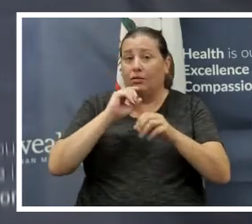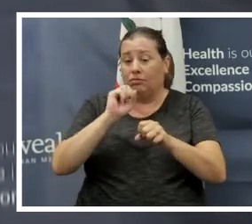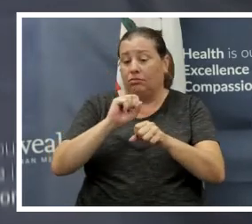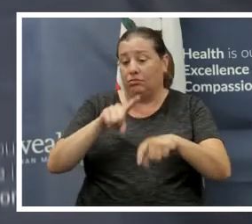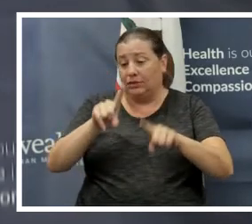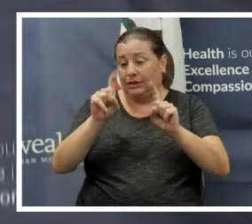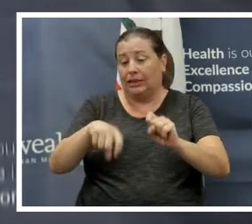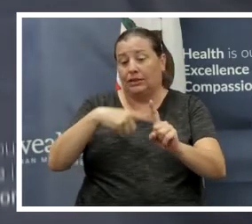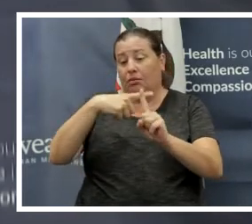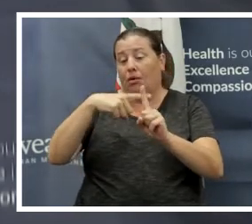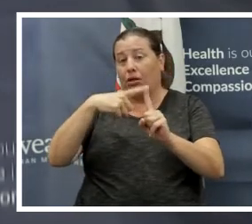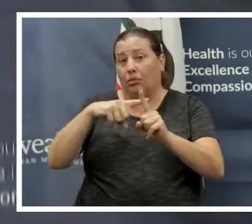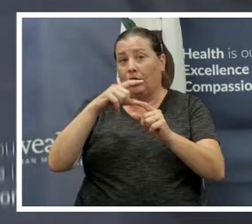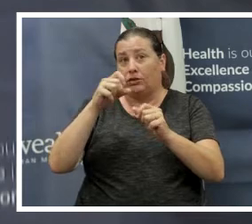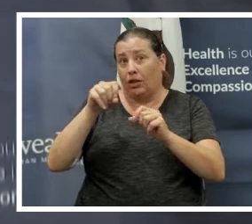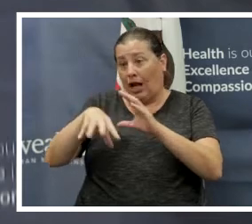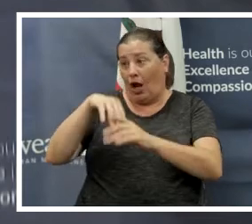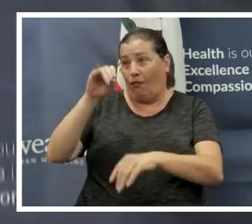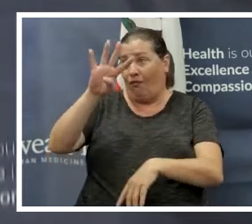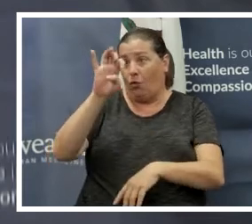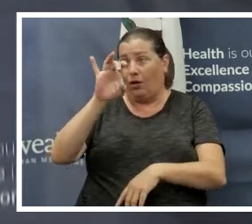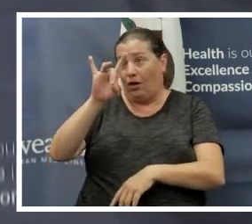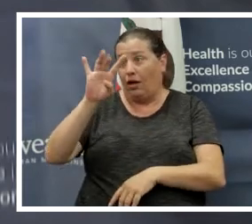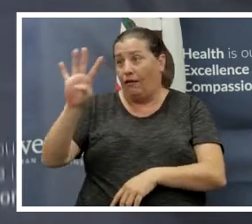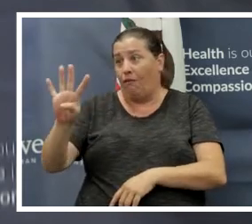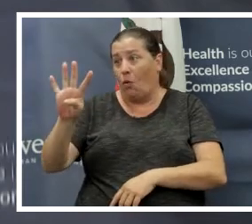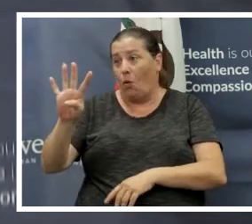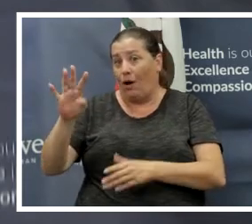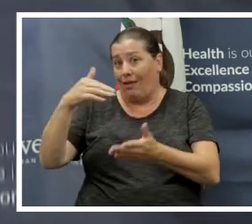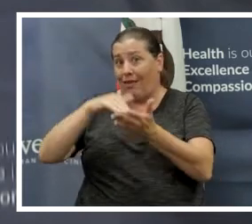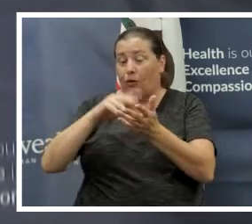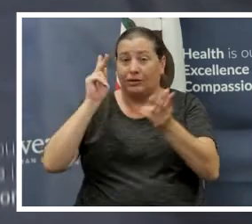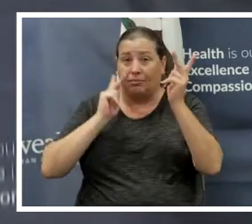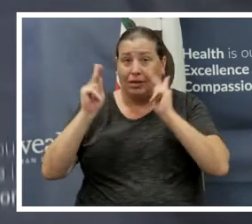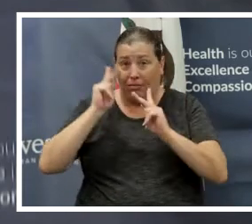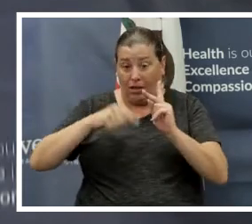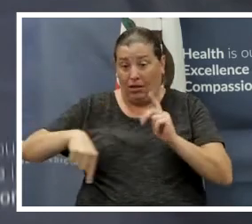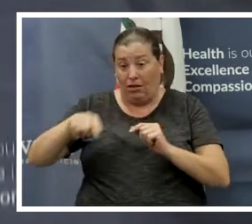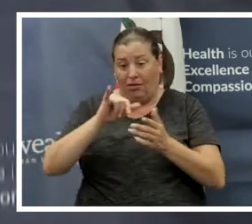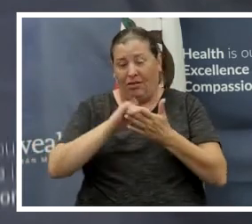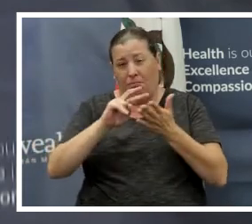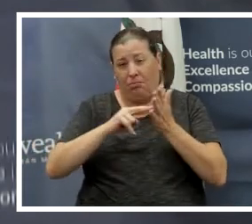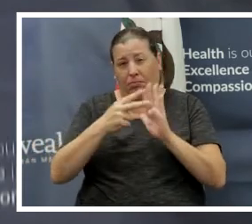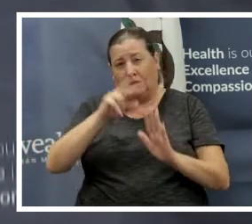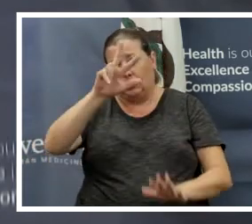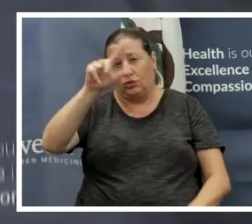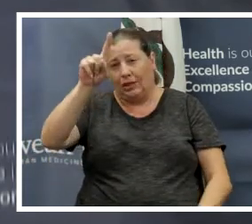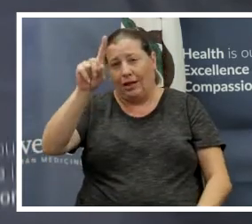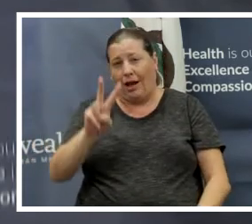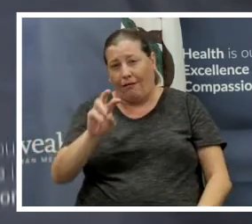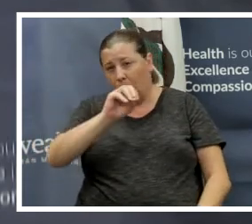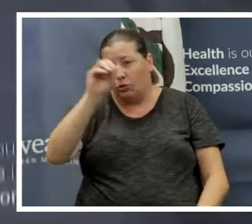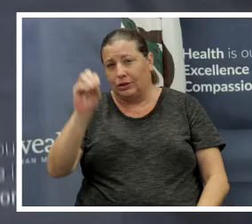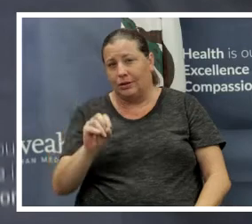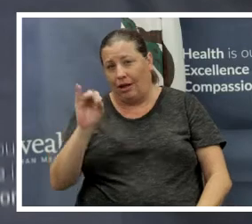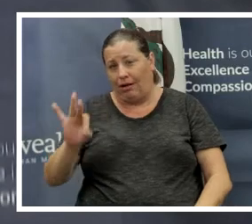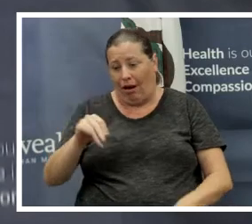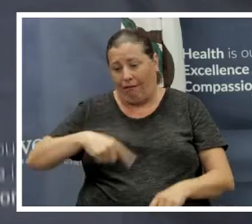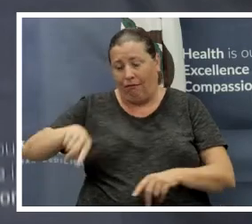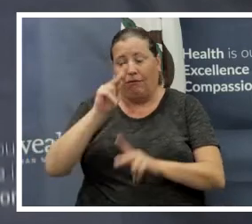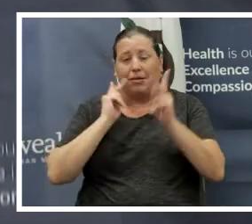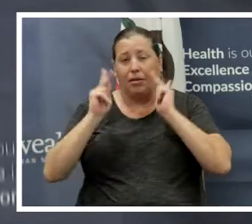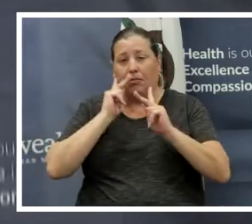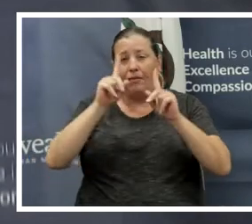of 484,000, it's about 3.5% of the entire population has tested positive, but